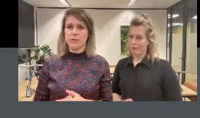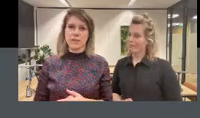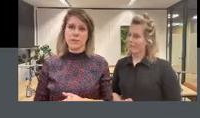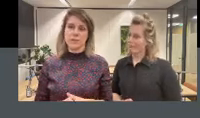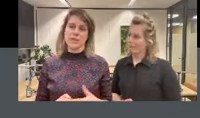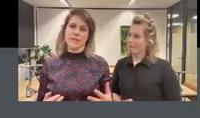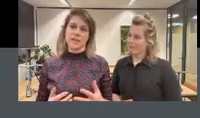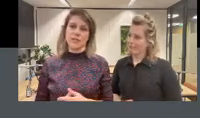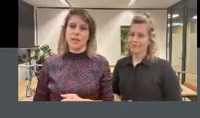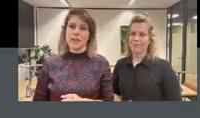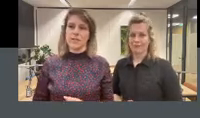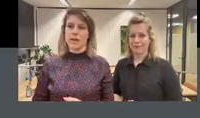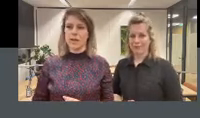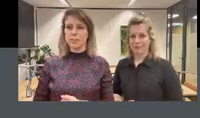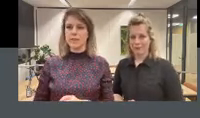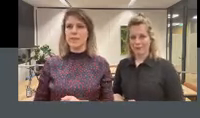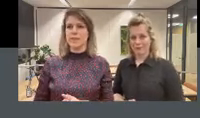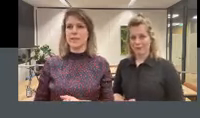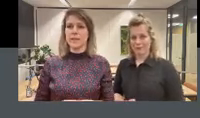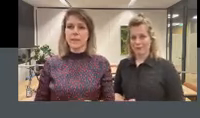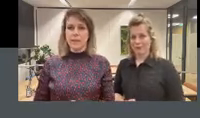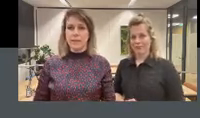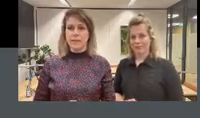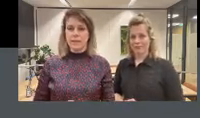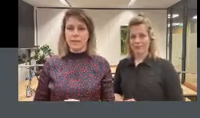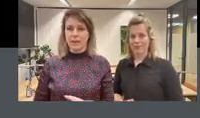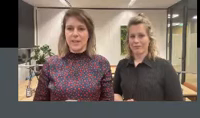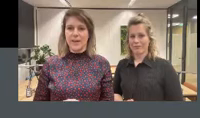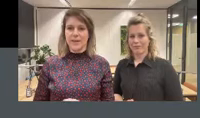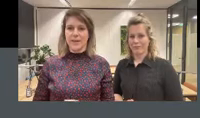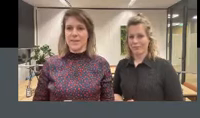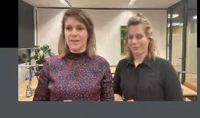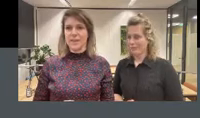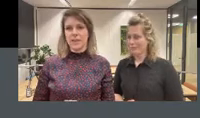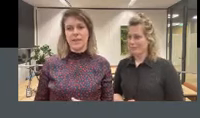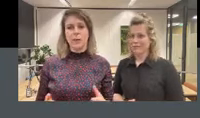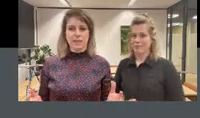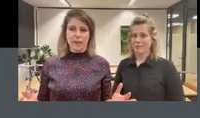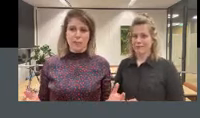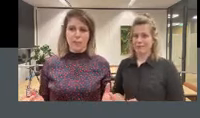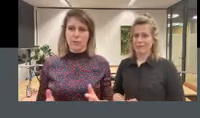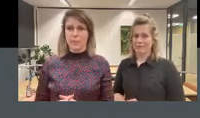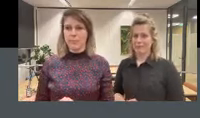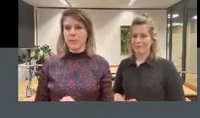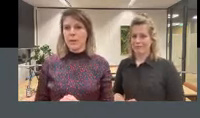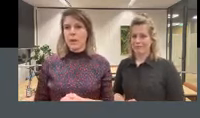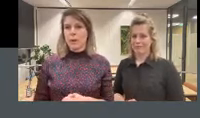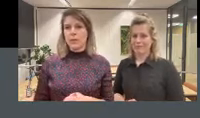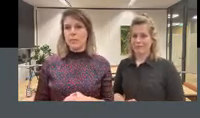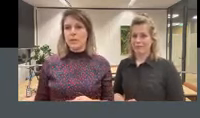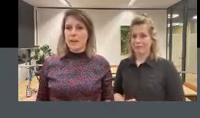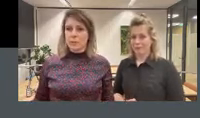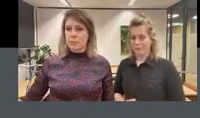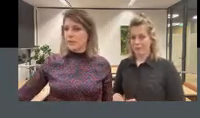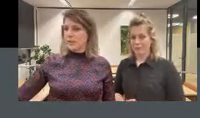by using the golden standard for classifying PTSD in children and adolescents, the CAPS-CA4.